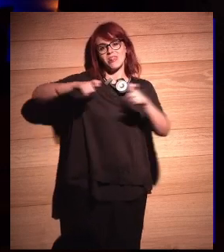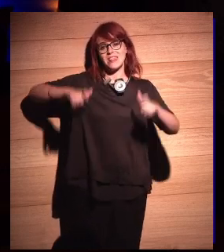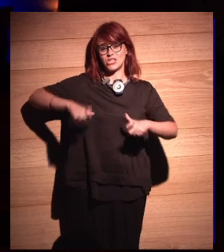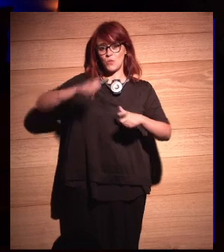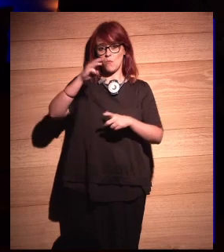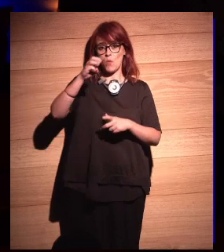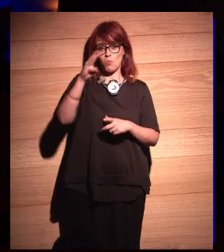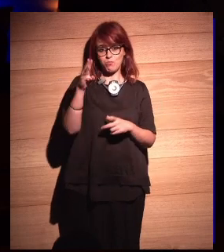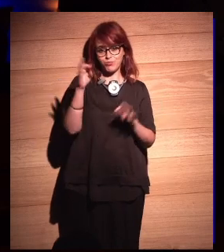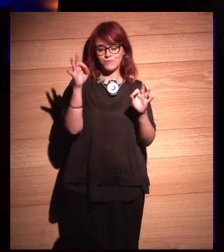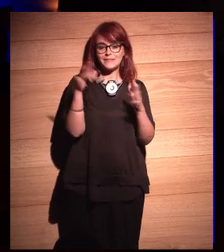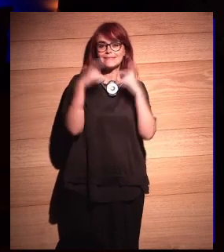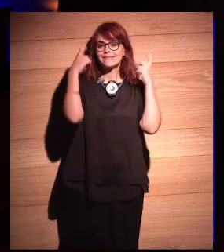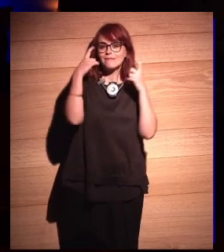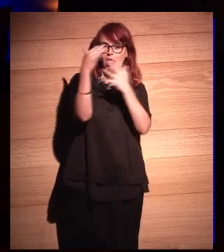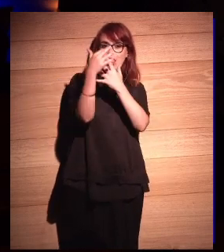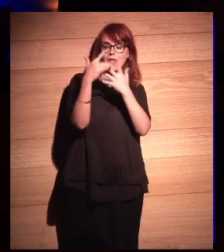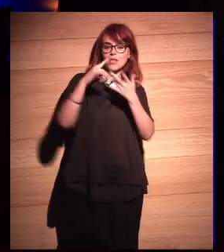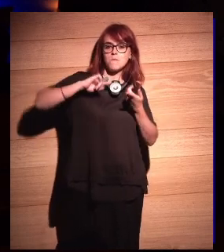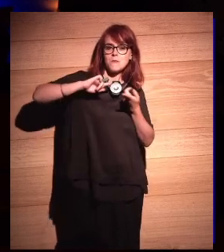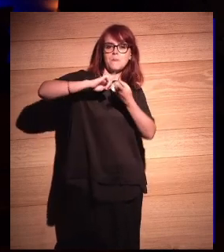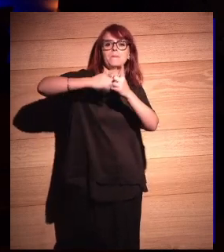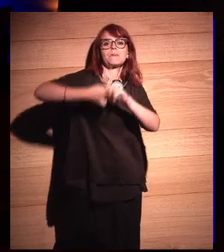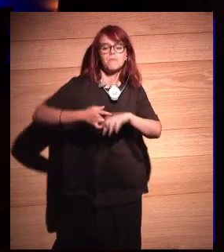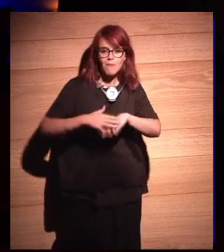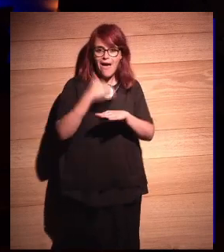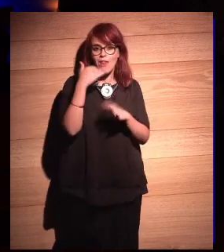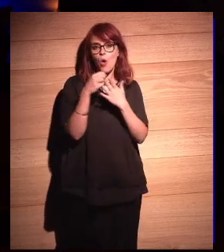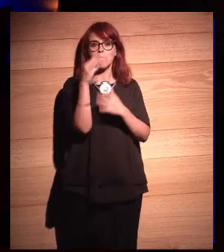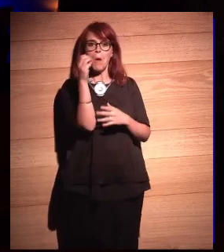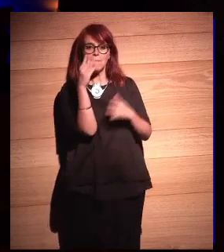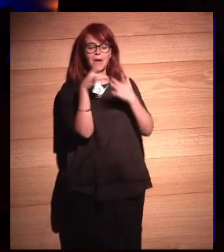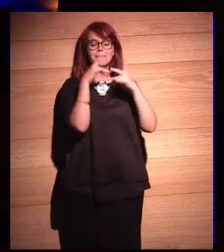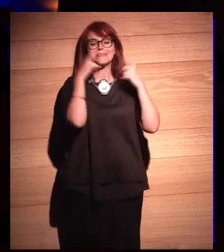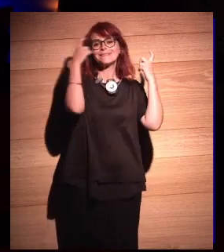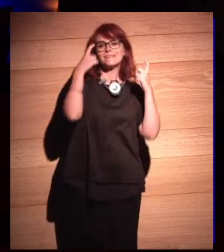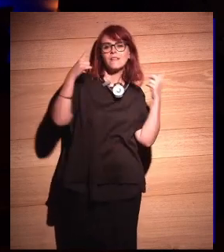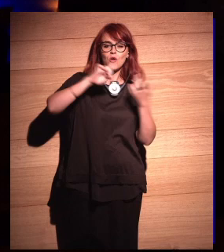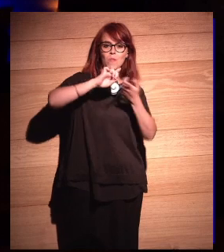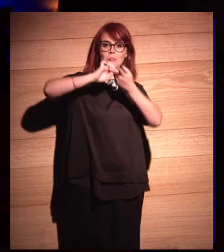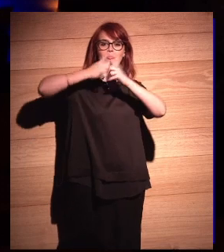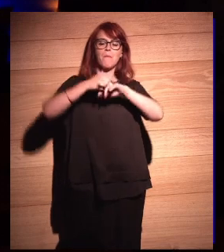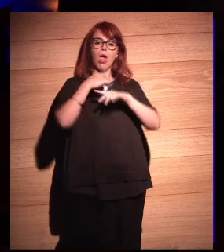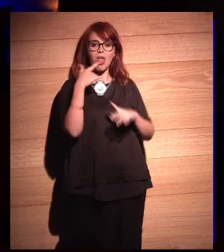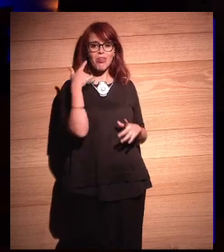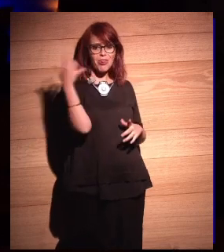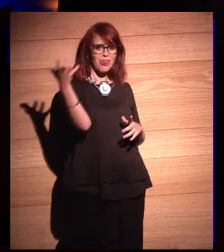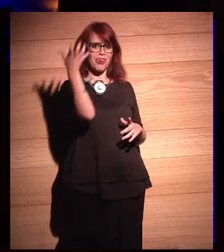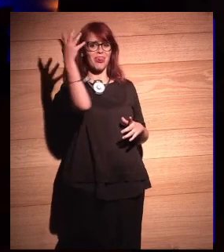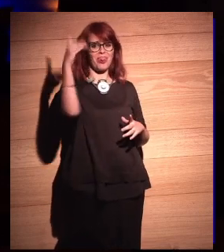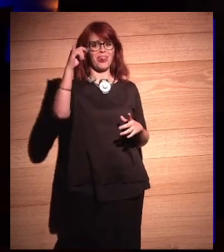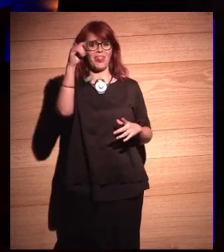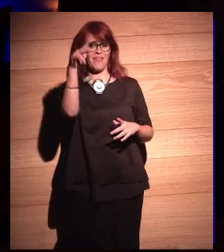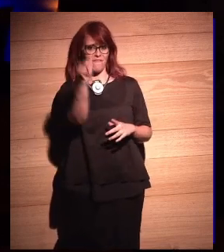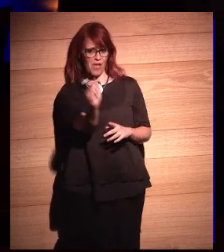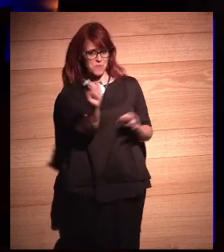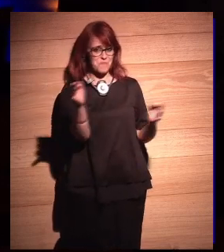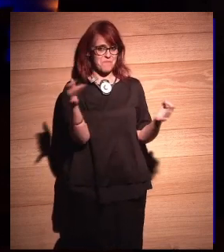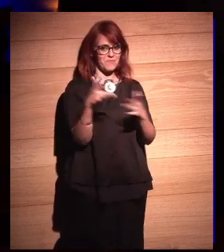me a diva. And when I got out of this, I felt like a new person, and I started doing my own stuff, and now I make music technology